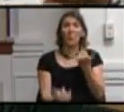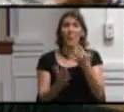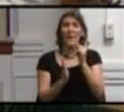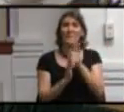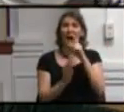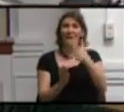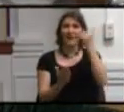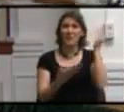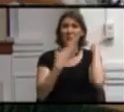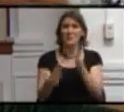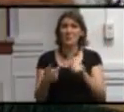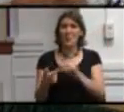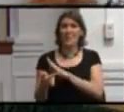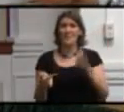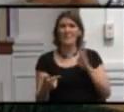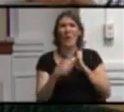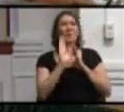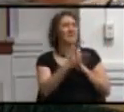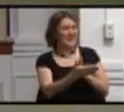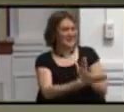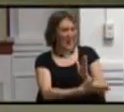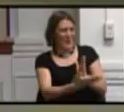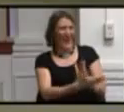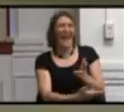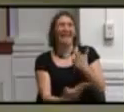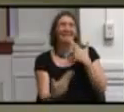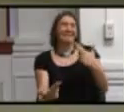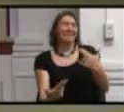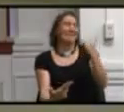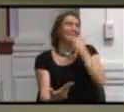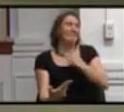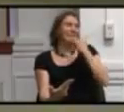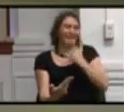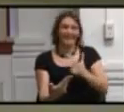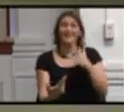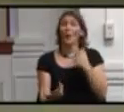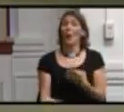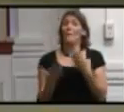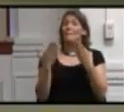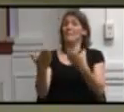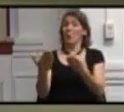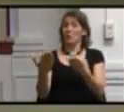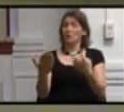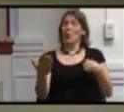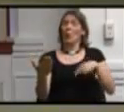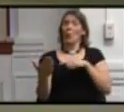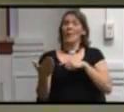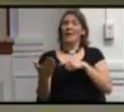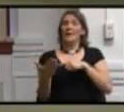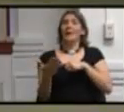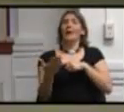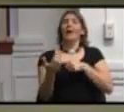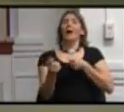something I should probably. We're happy to make it not an error. Yep. So we're looking for a motion to